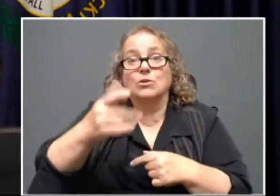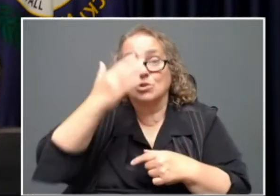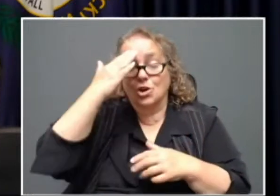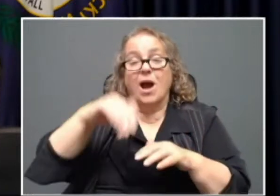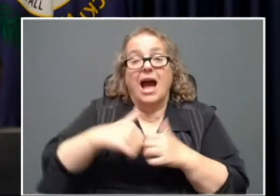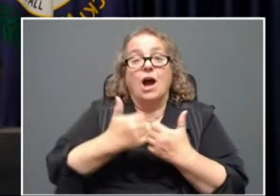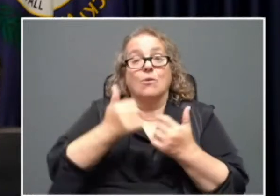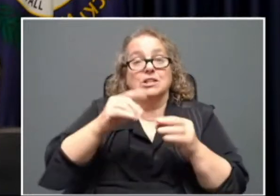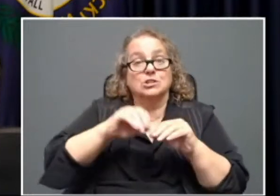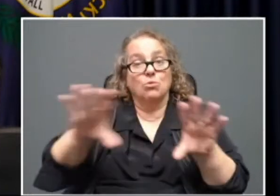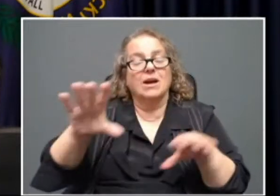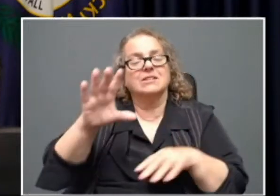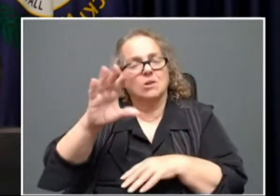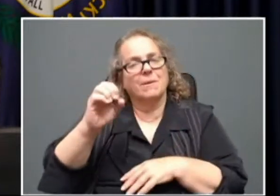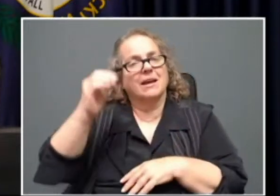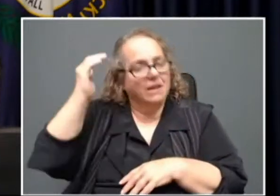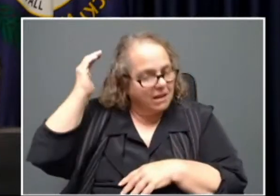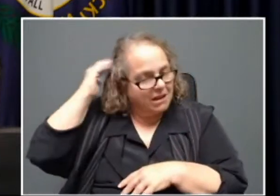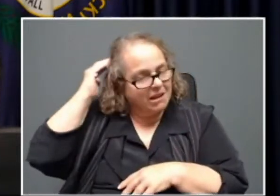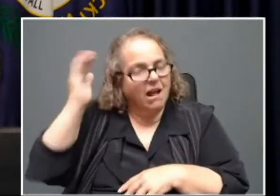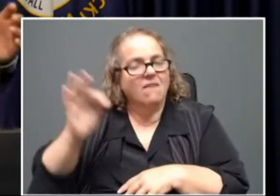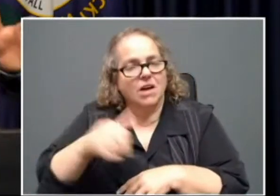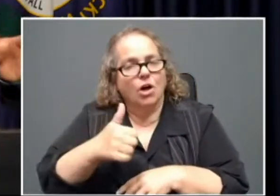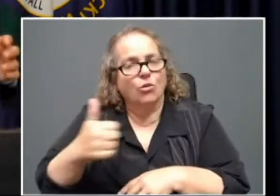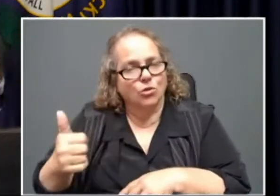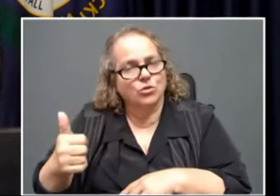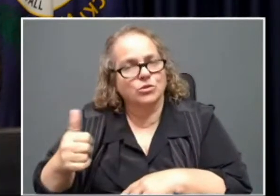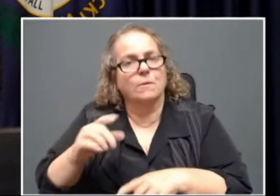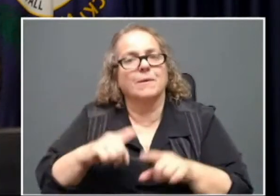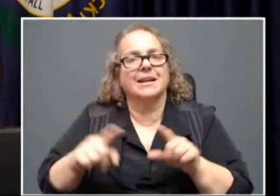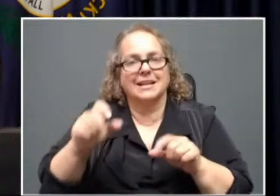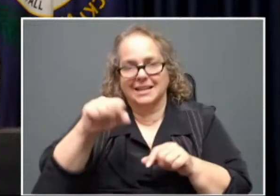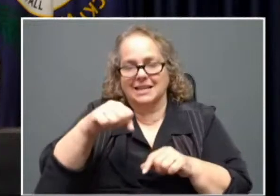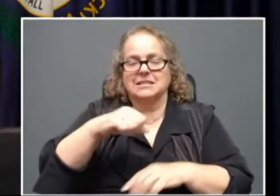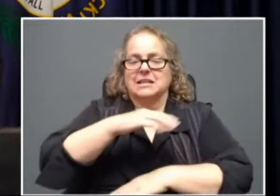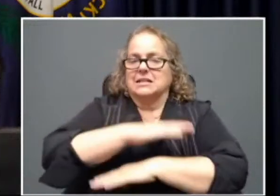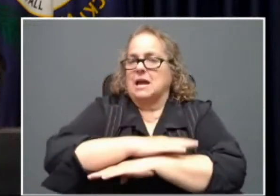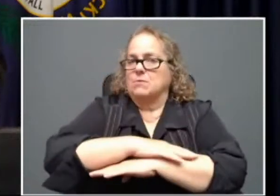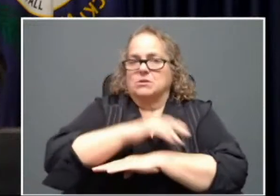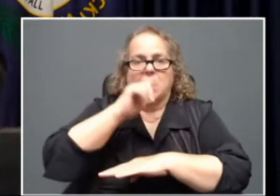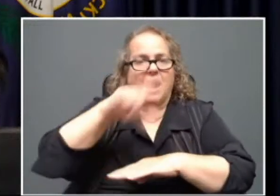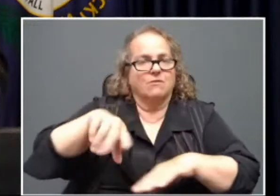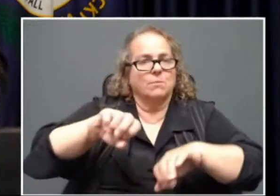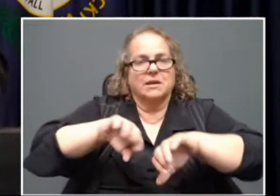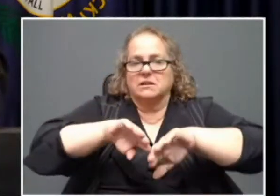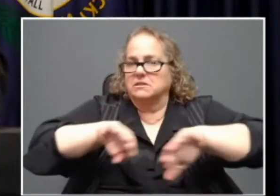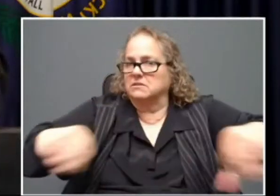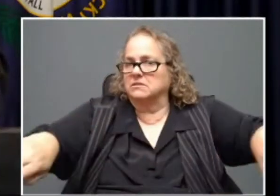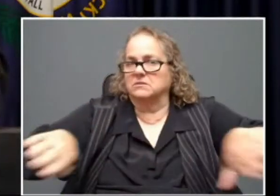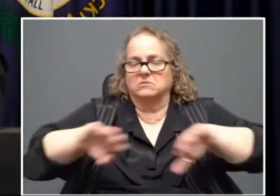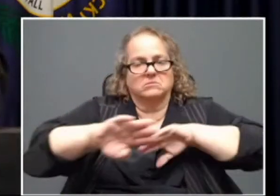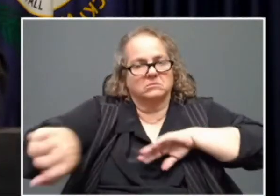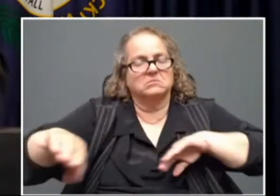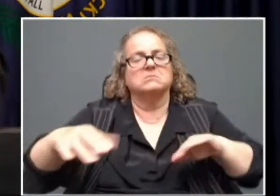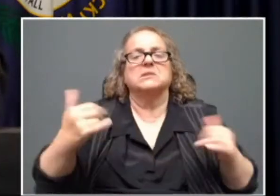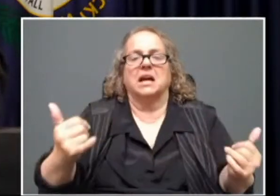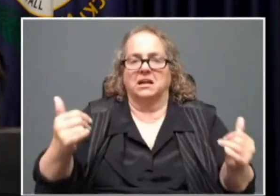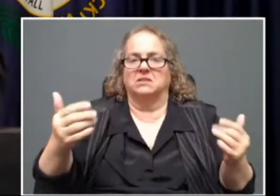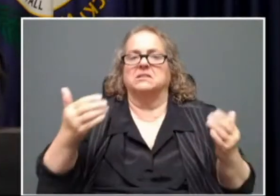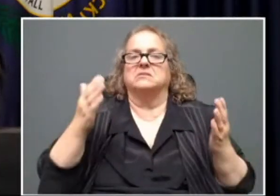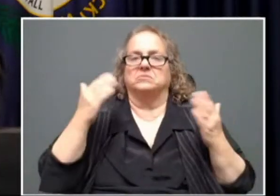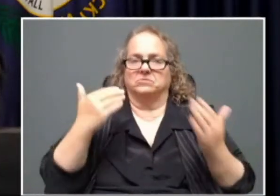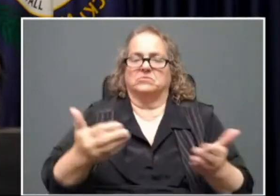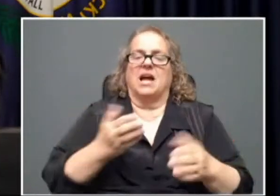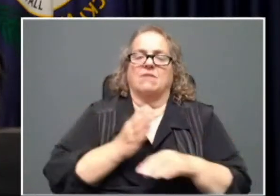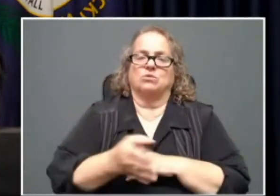cognizant of others. But yes, tables will not have to be 6 feet apart beginning on June